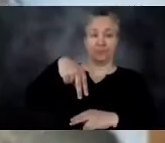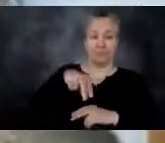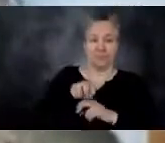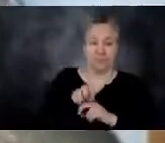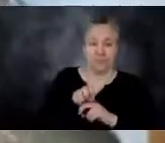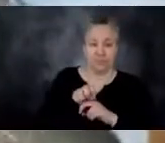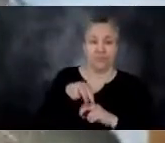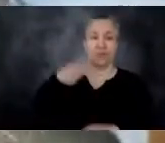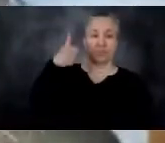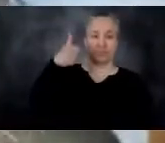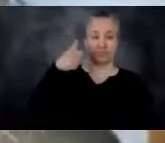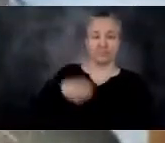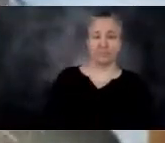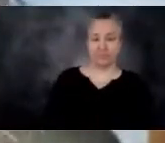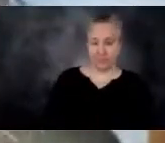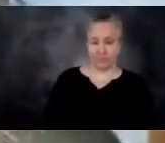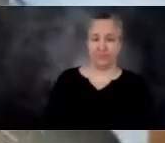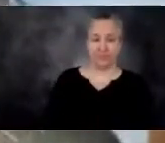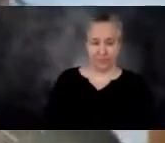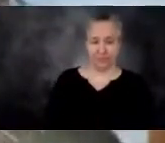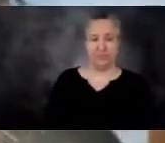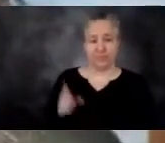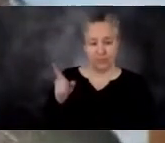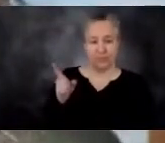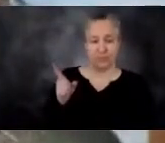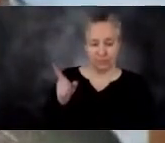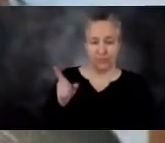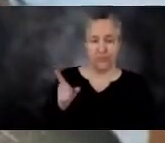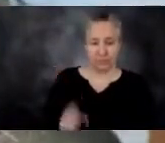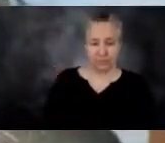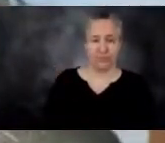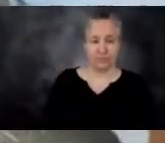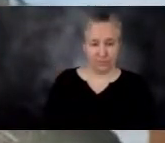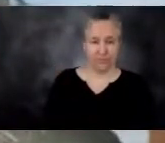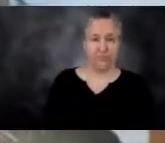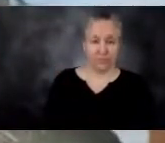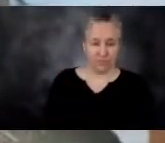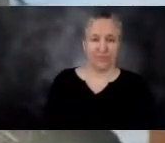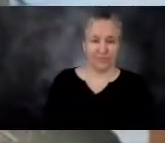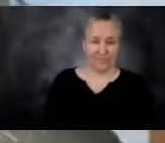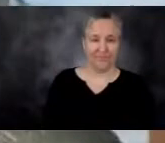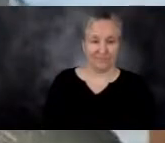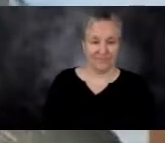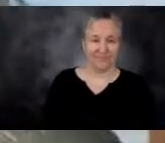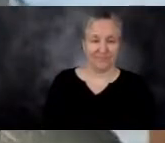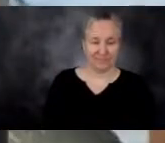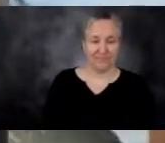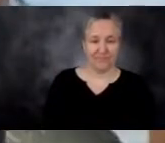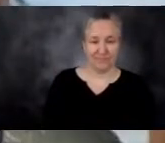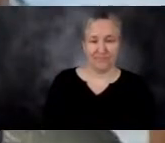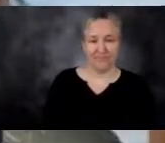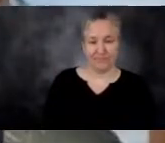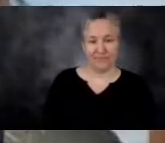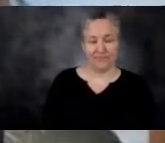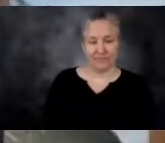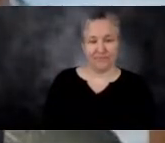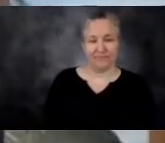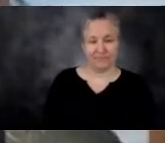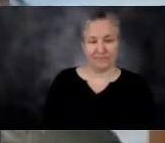up and back down and up and back